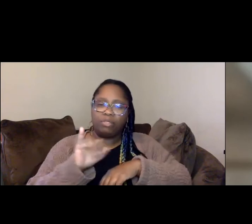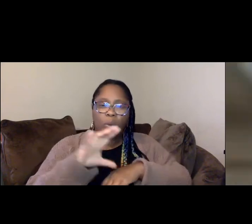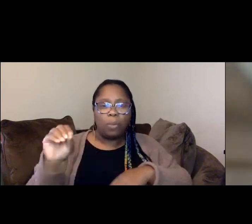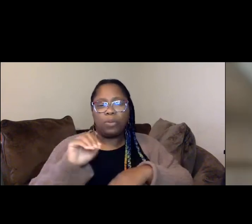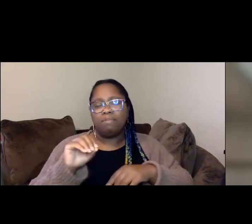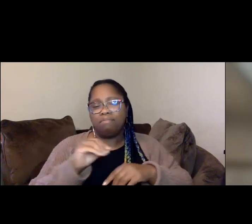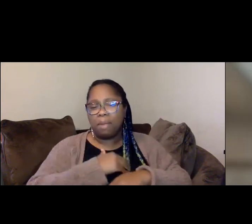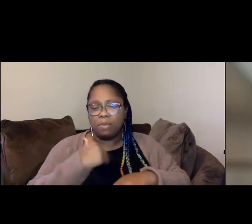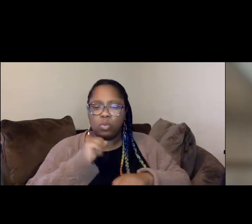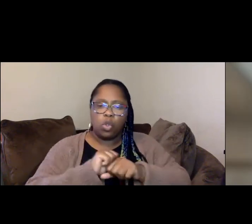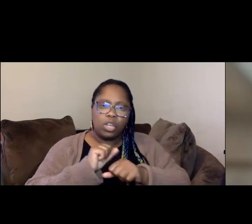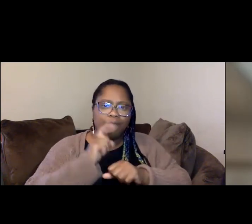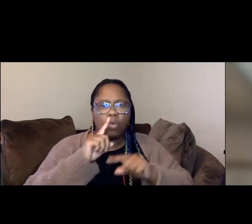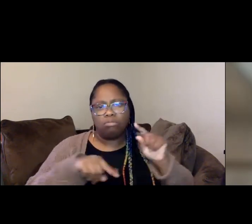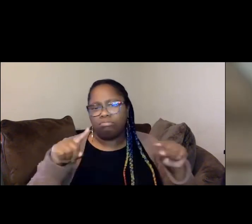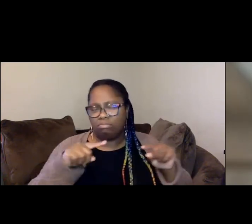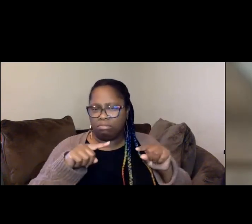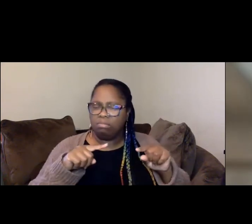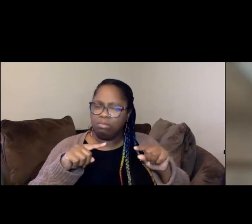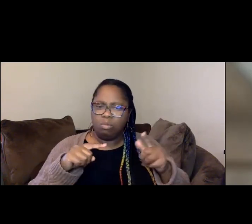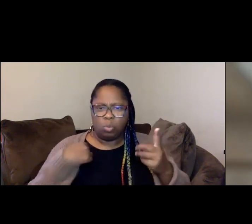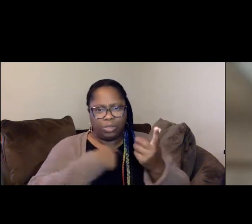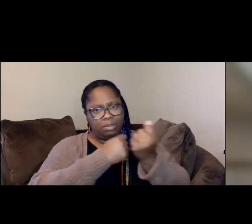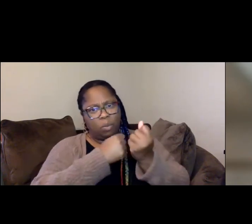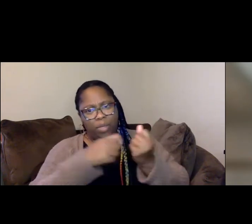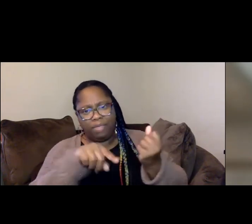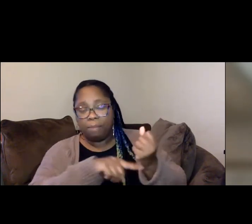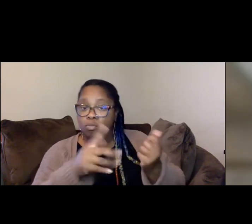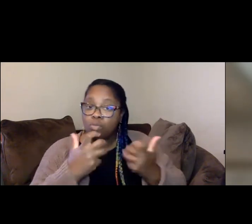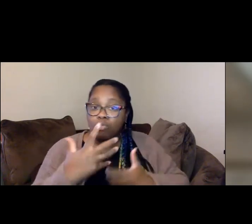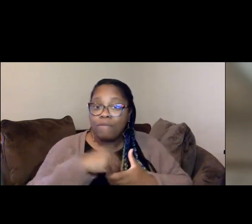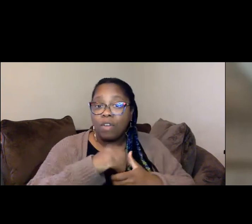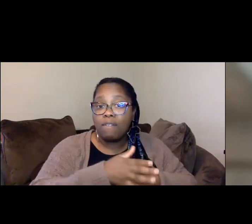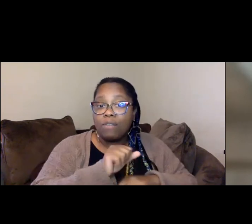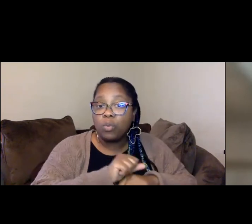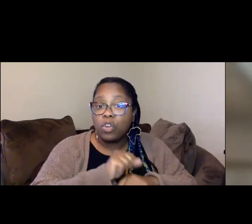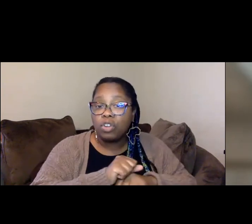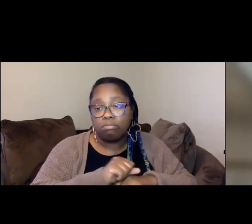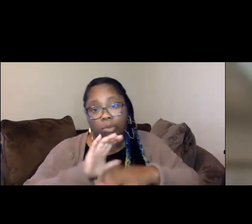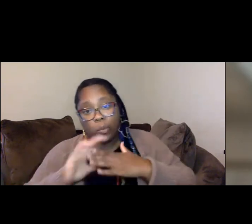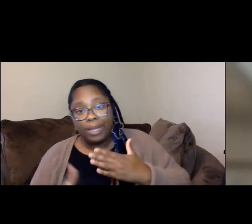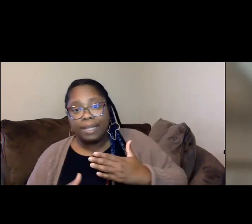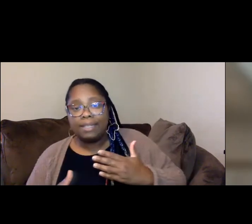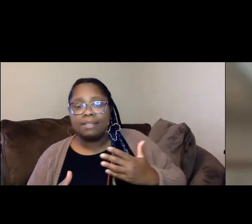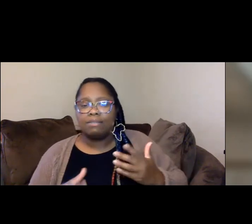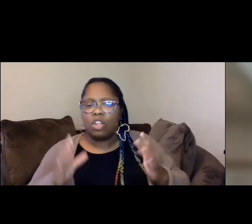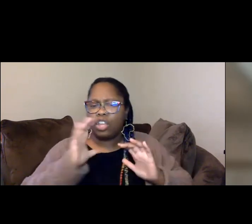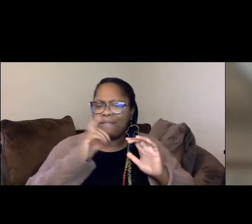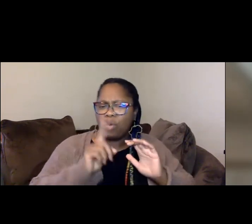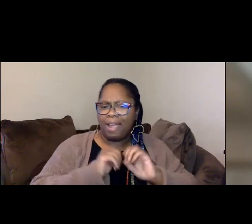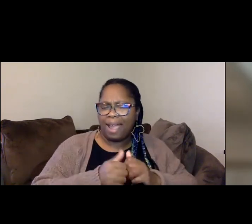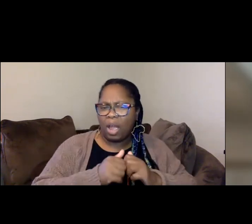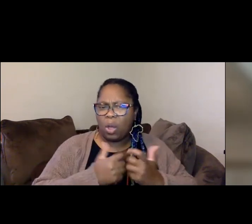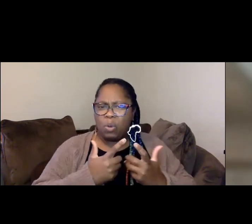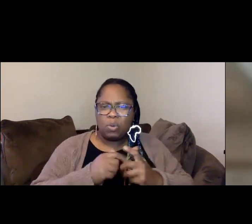and we're excited to sort of support them in this work. And so if you're looking for a way to get involved after work, on weekends, if you're looking for a way to sort of like work